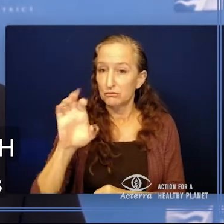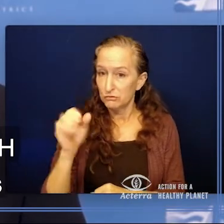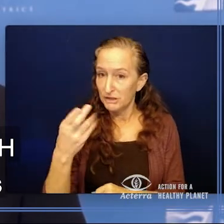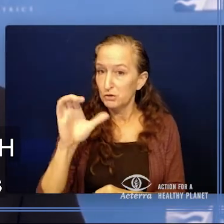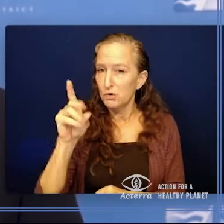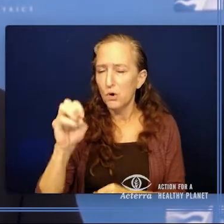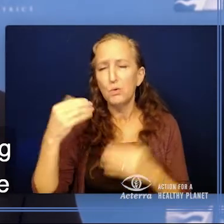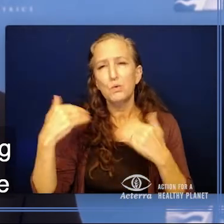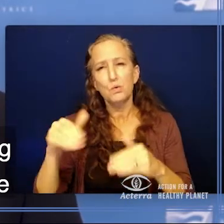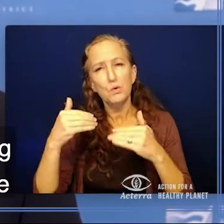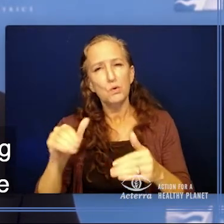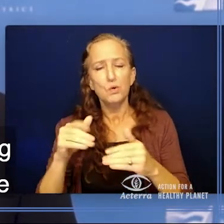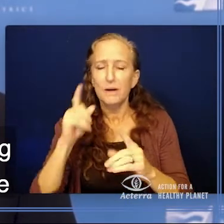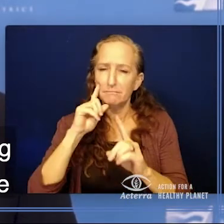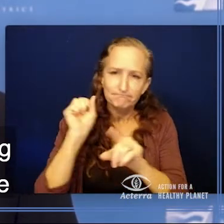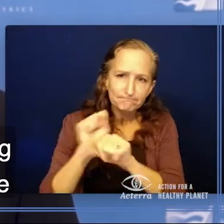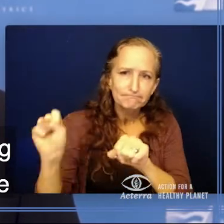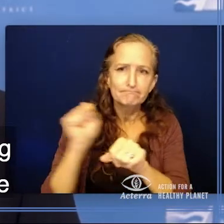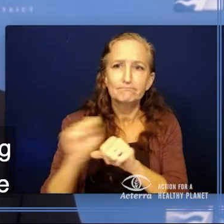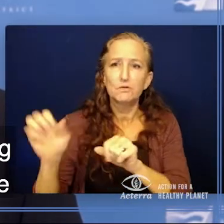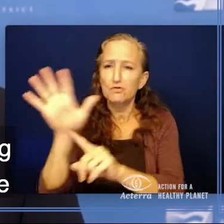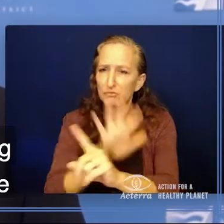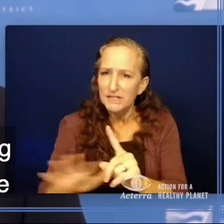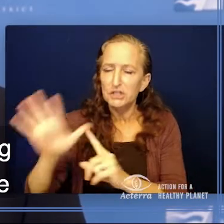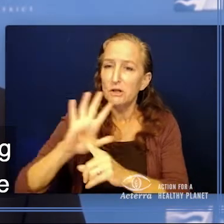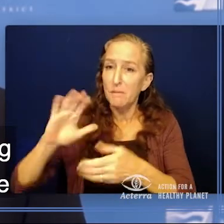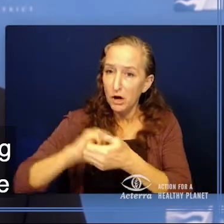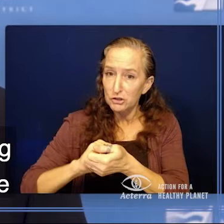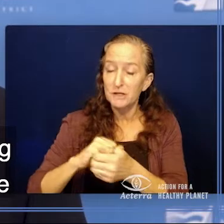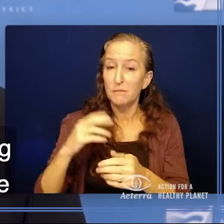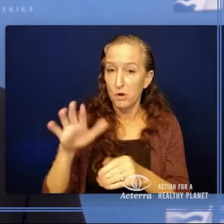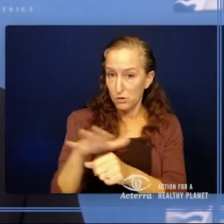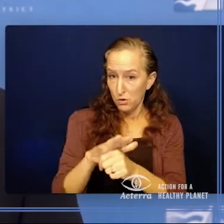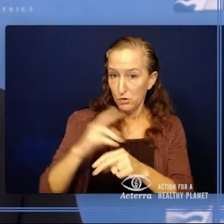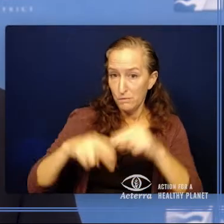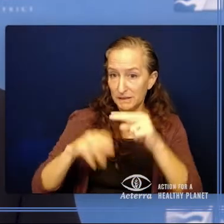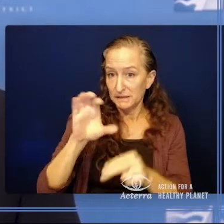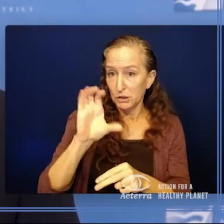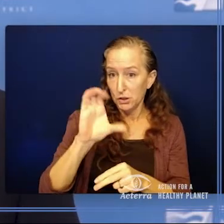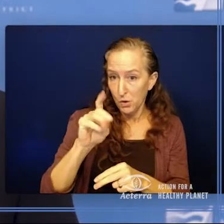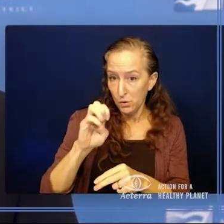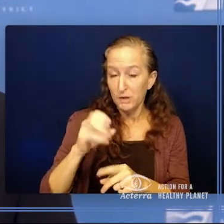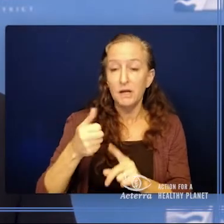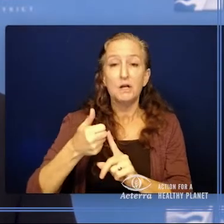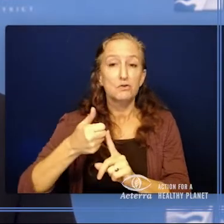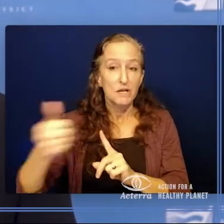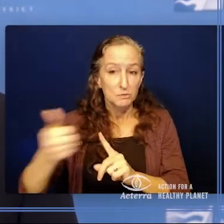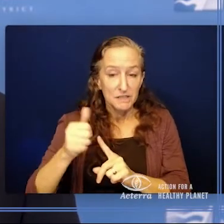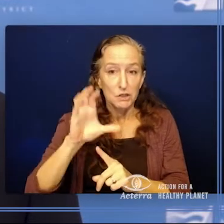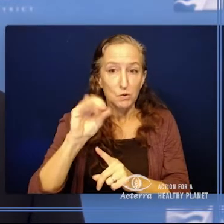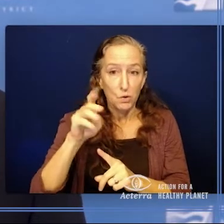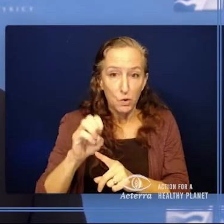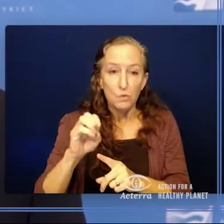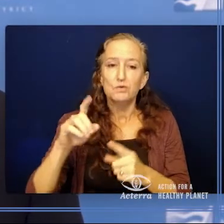an ambitious regional partnership, expanding local building codes to advance building and transportation decarbonization in